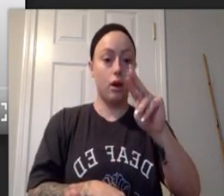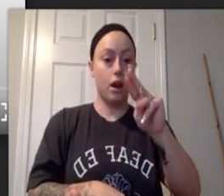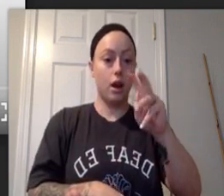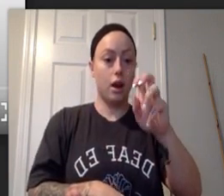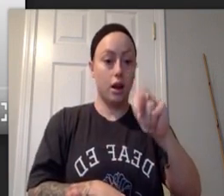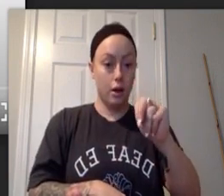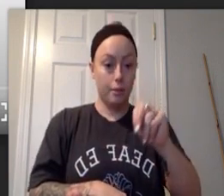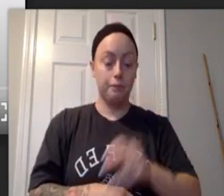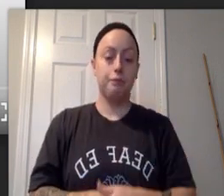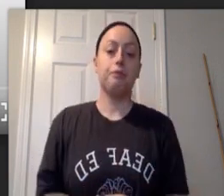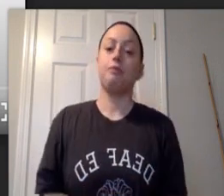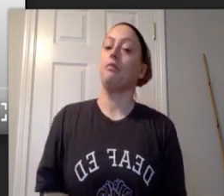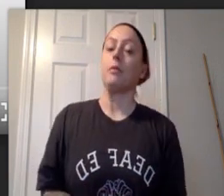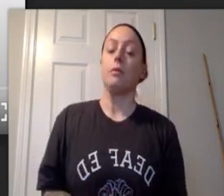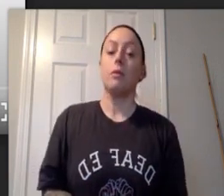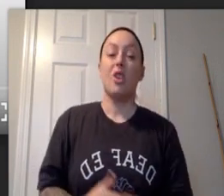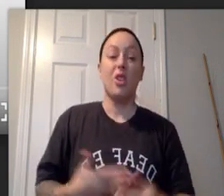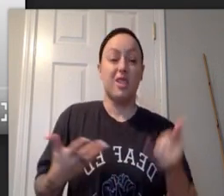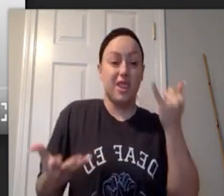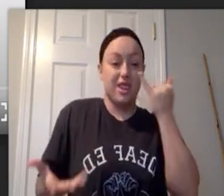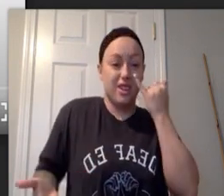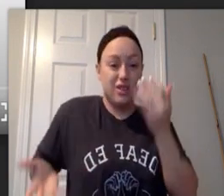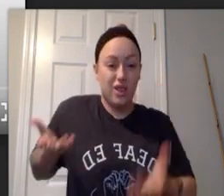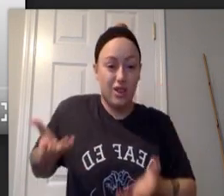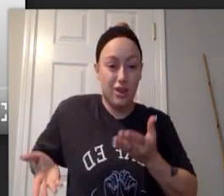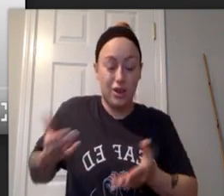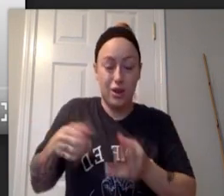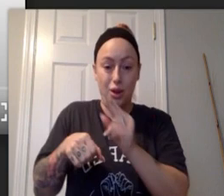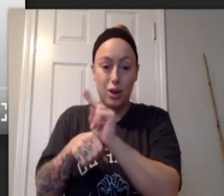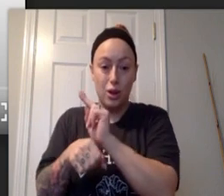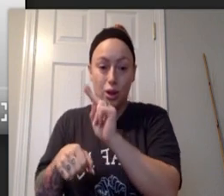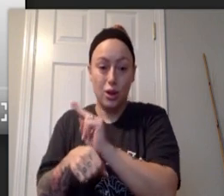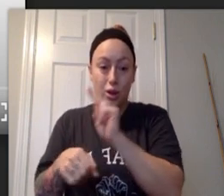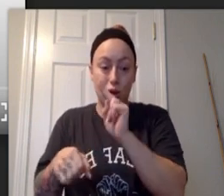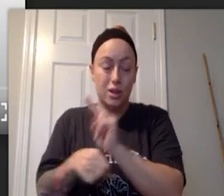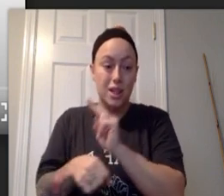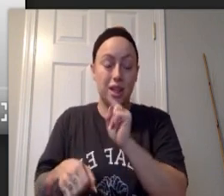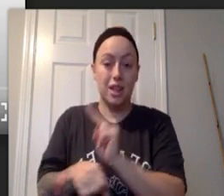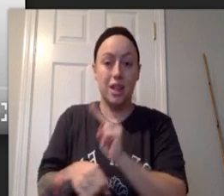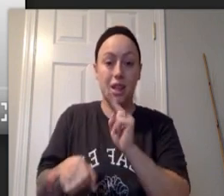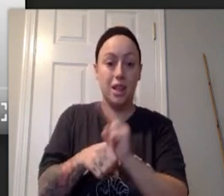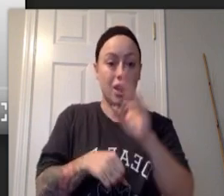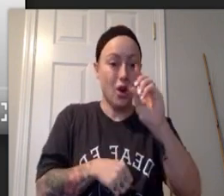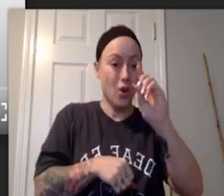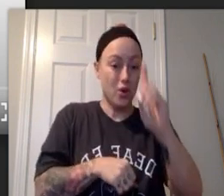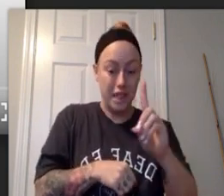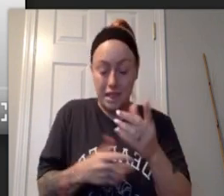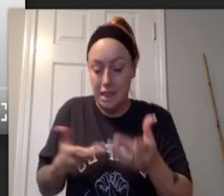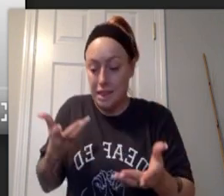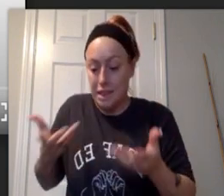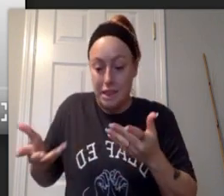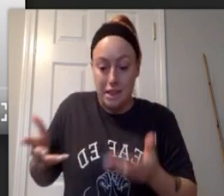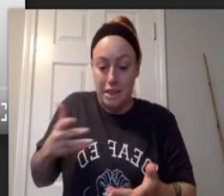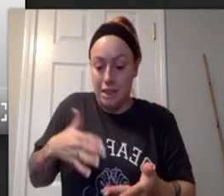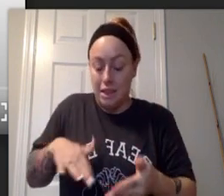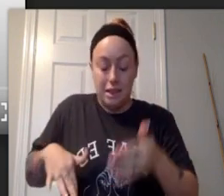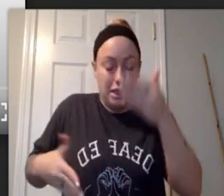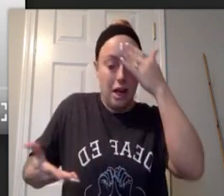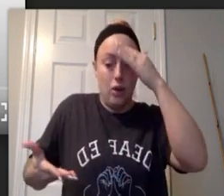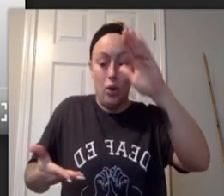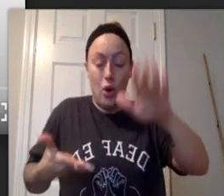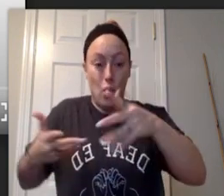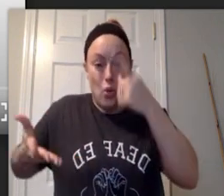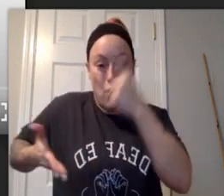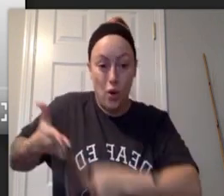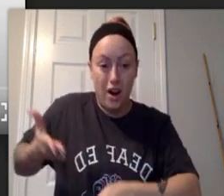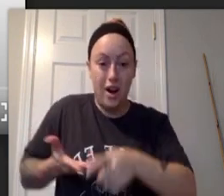and we're not sure what they were using, there could be a lot of things that they were using that we don't know that could be contaminated. Most people